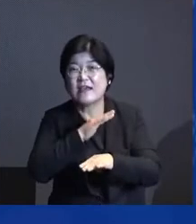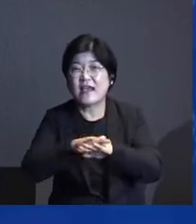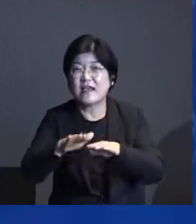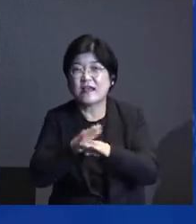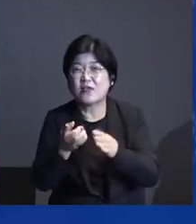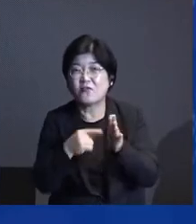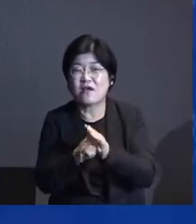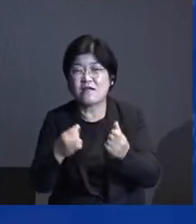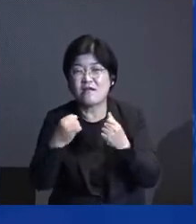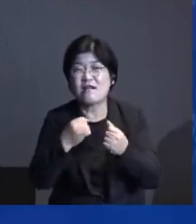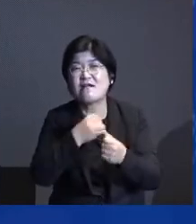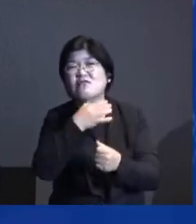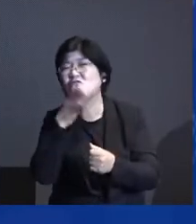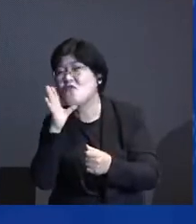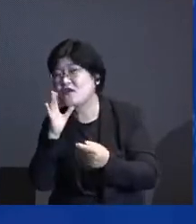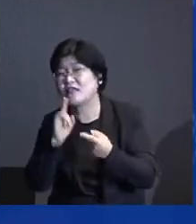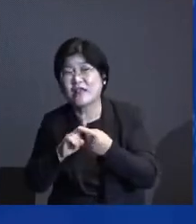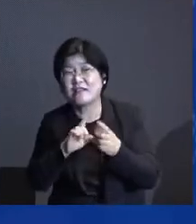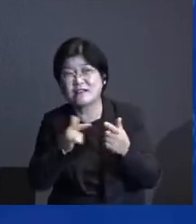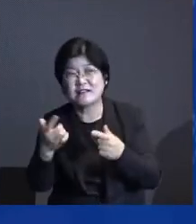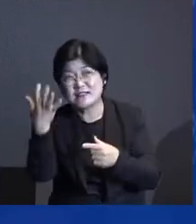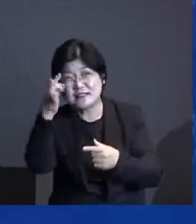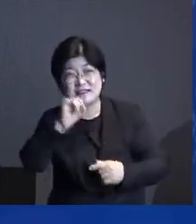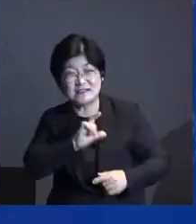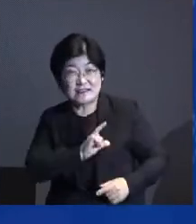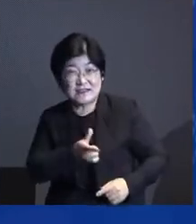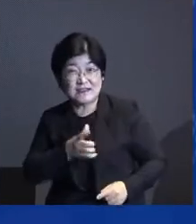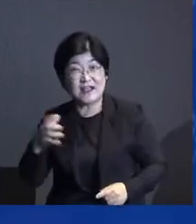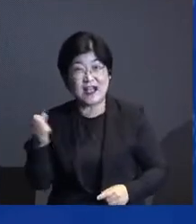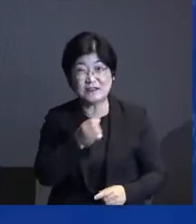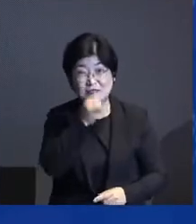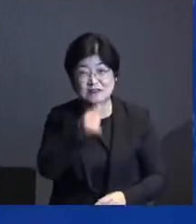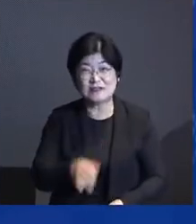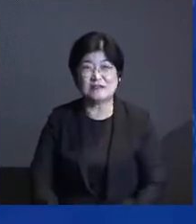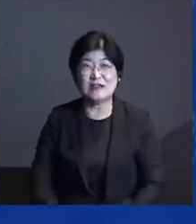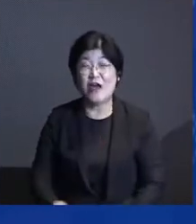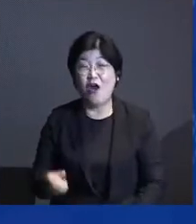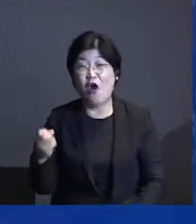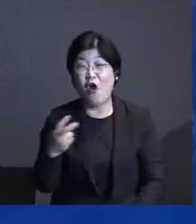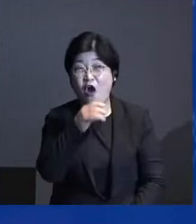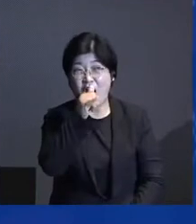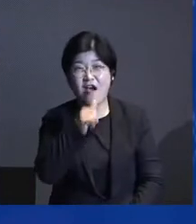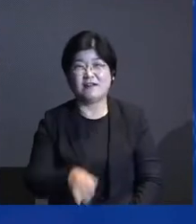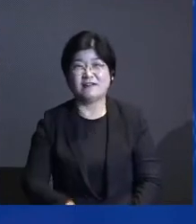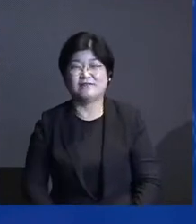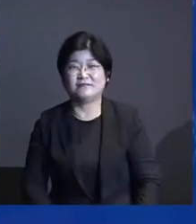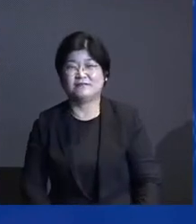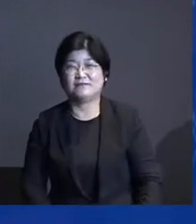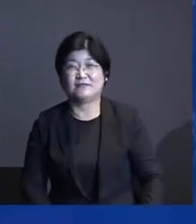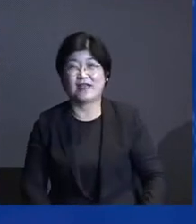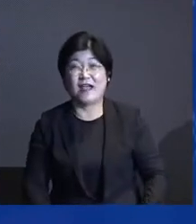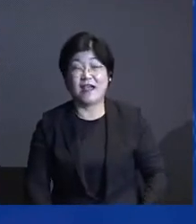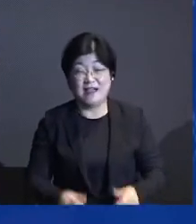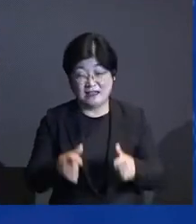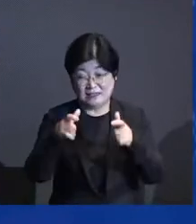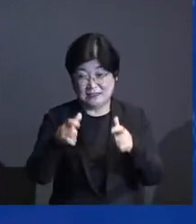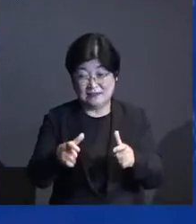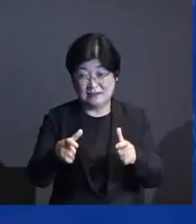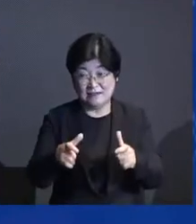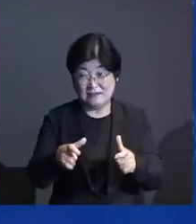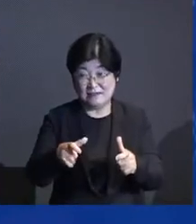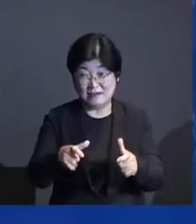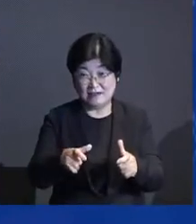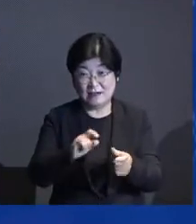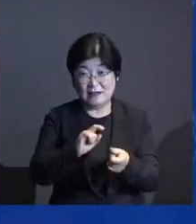public entities, implementing a wealth of European projects dealing with territorial cooperation, youth volunteering,